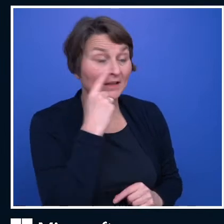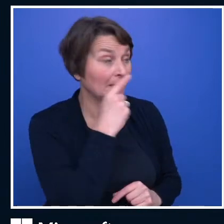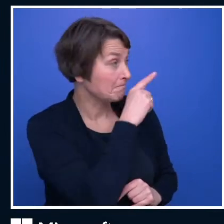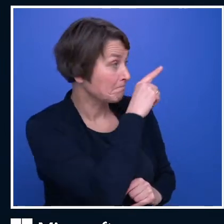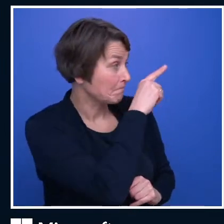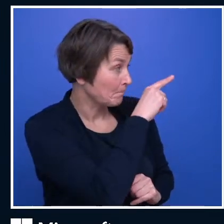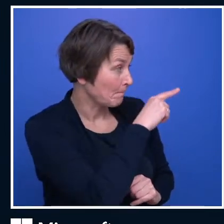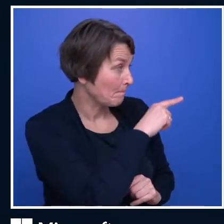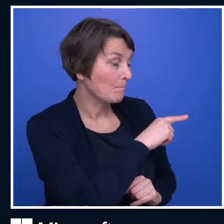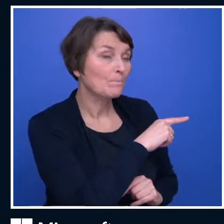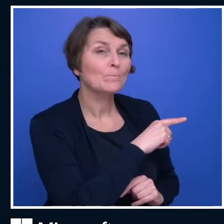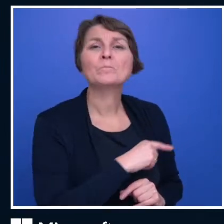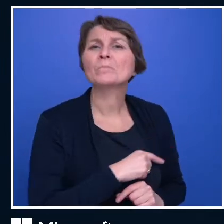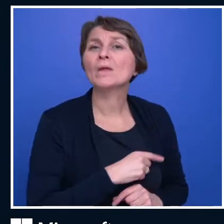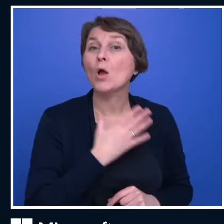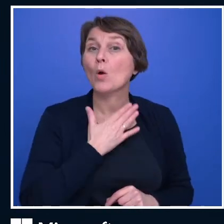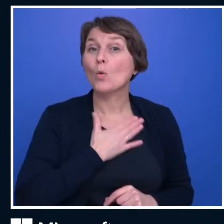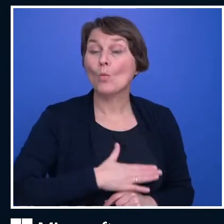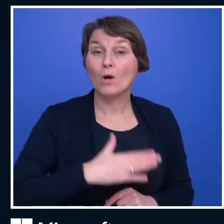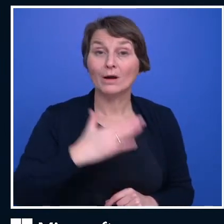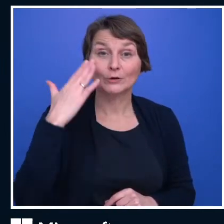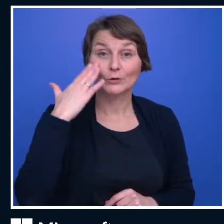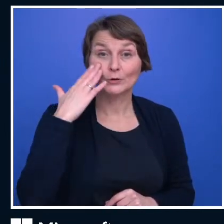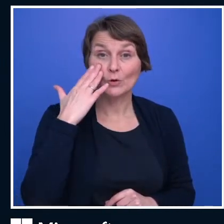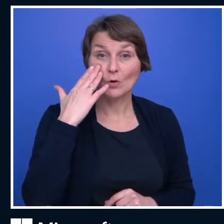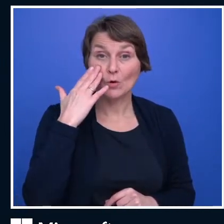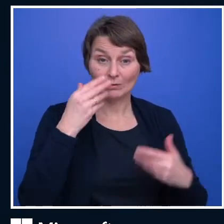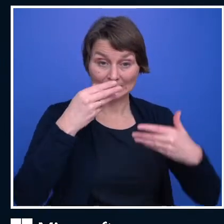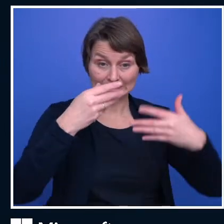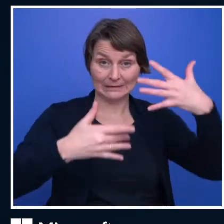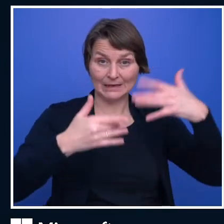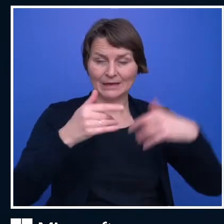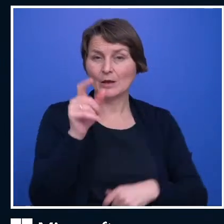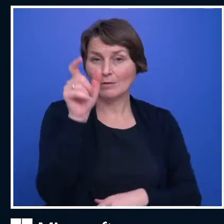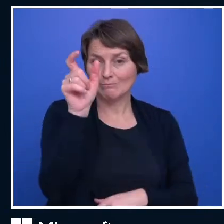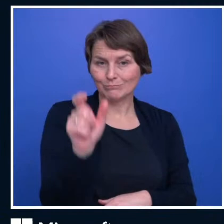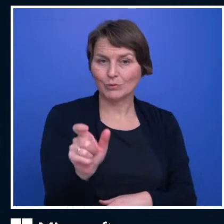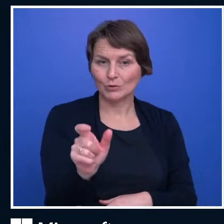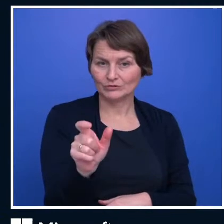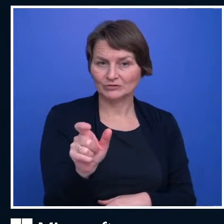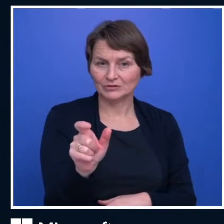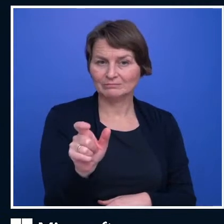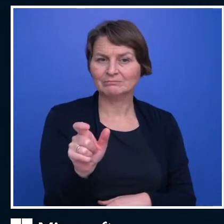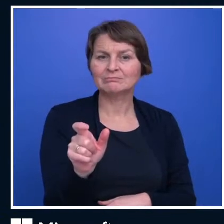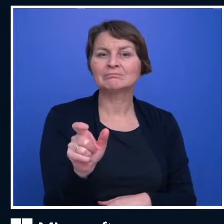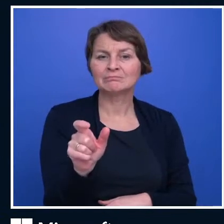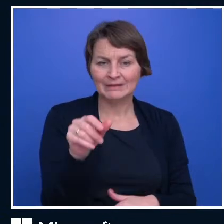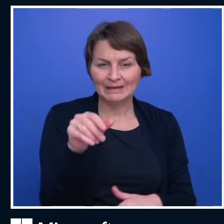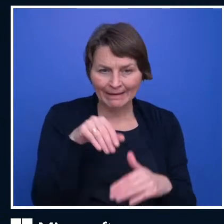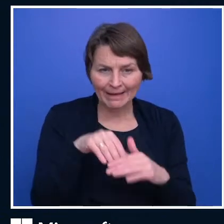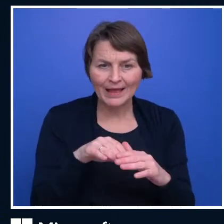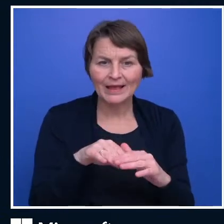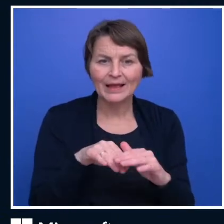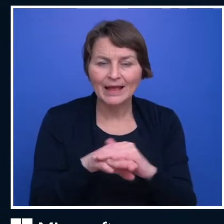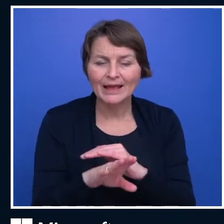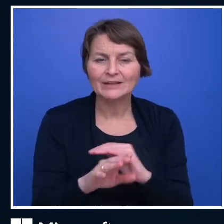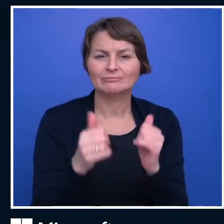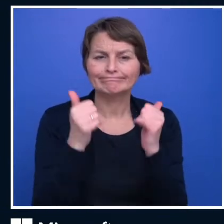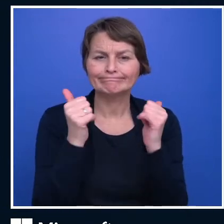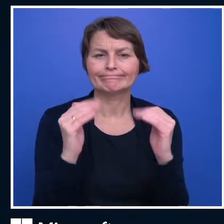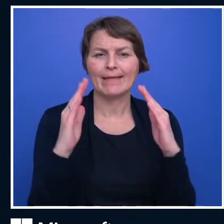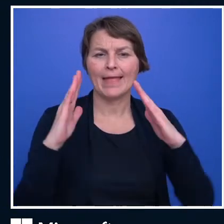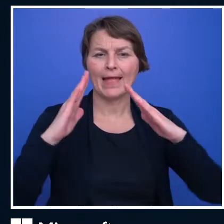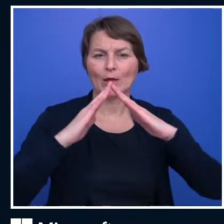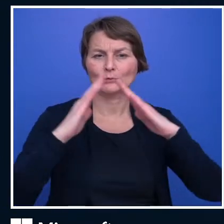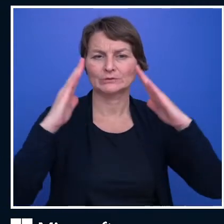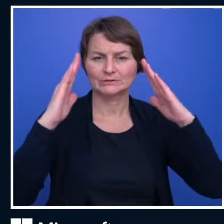person has their income greater than 50,000 or less than 50,000. So, and I